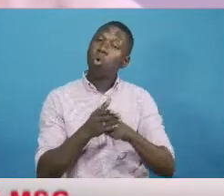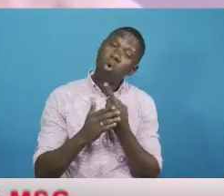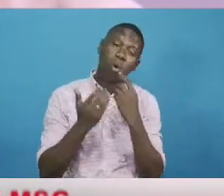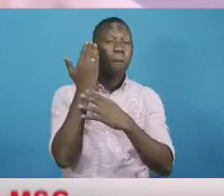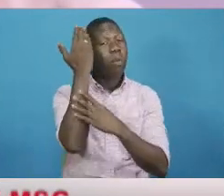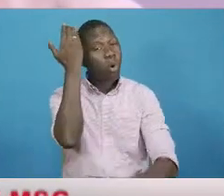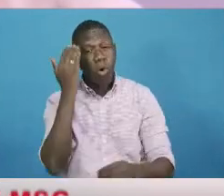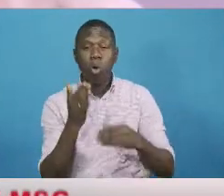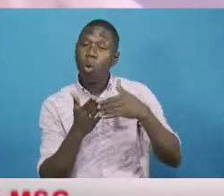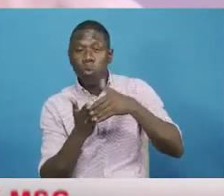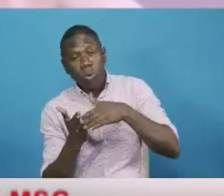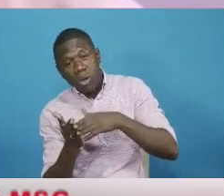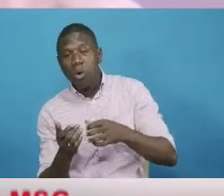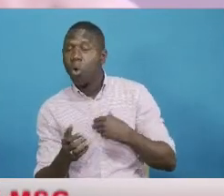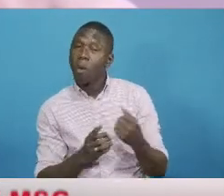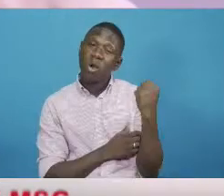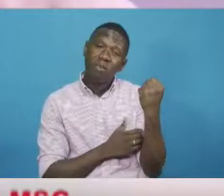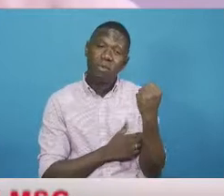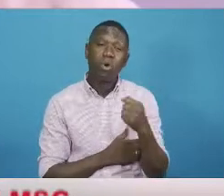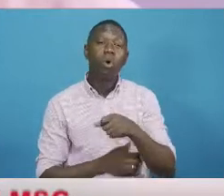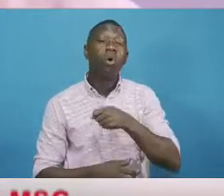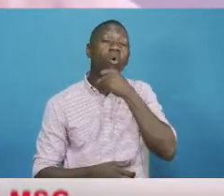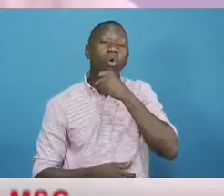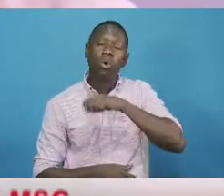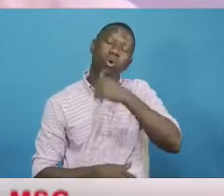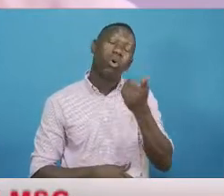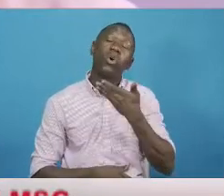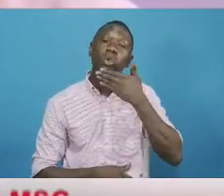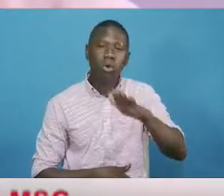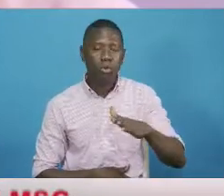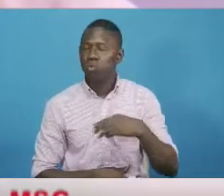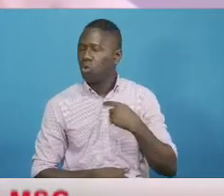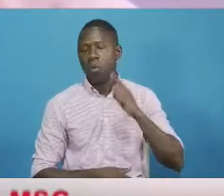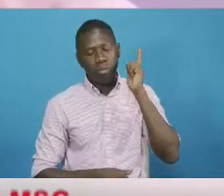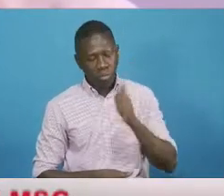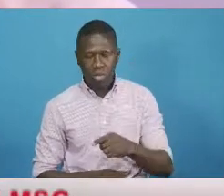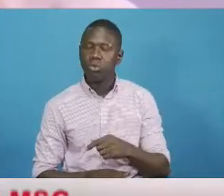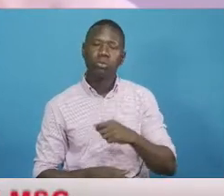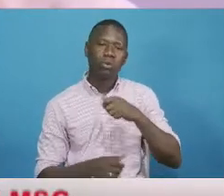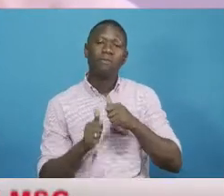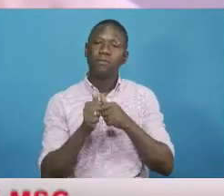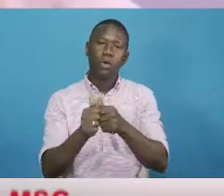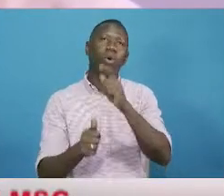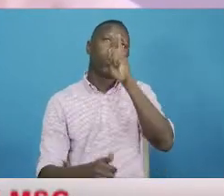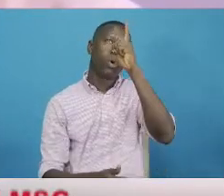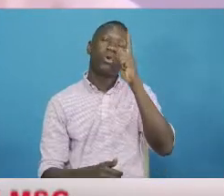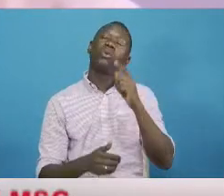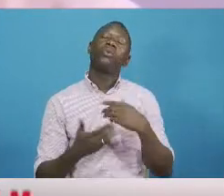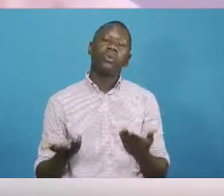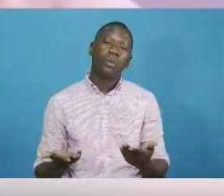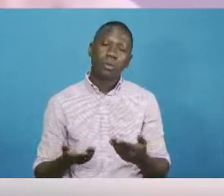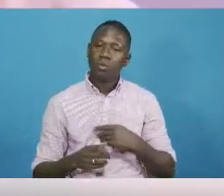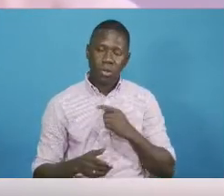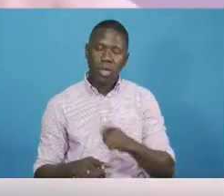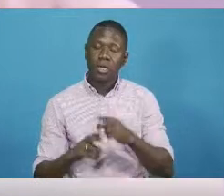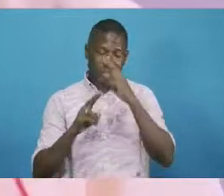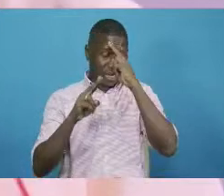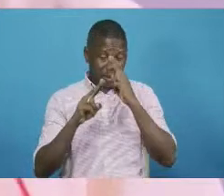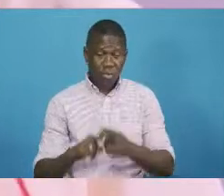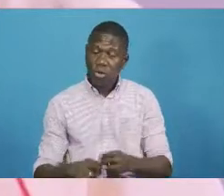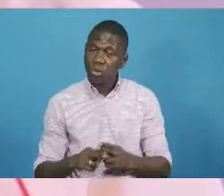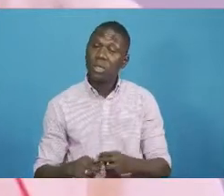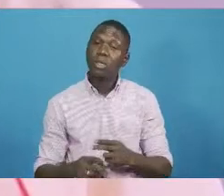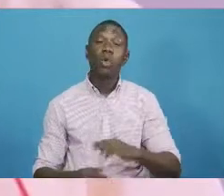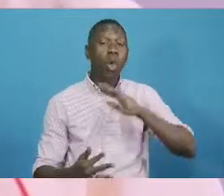or young, we are first and foremost God's lowly servants. We are likewise expected